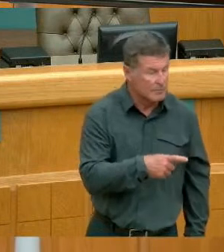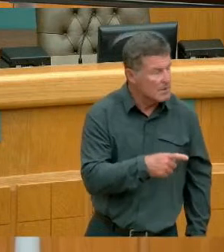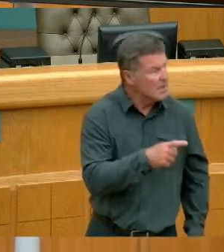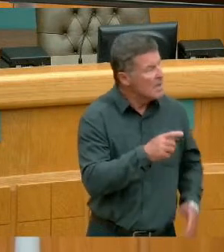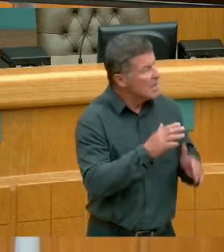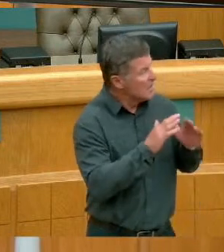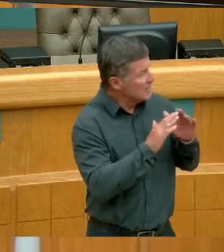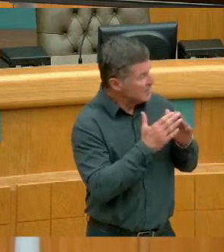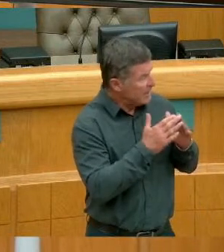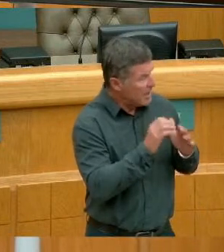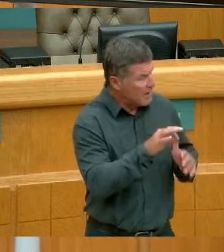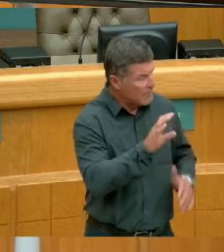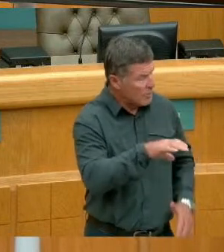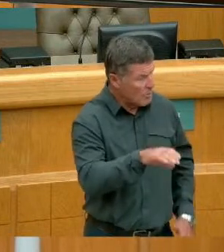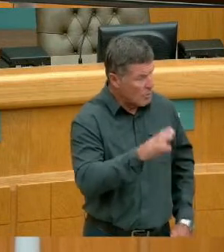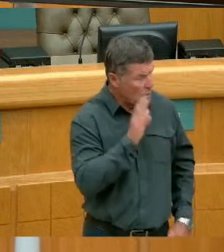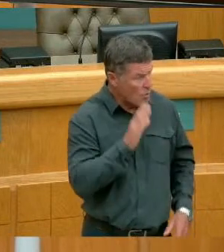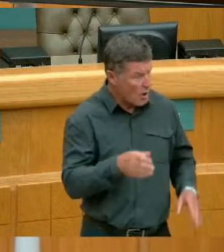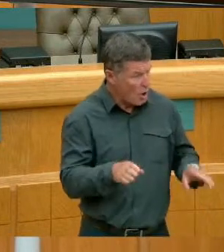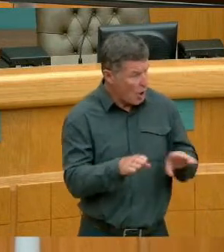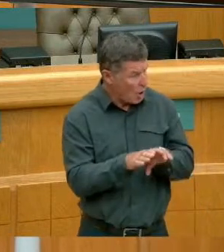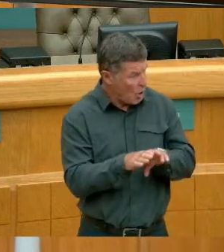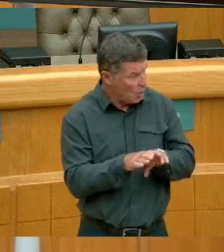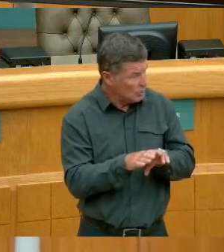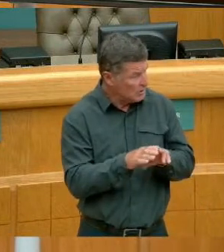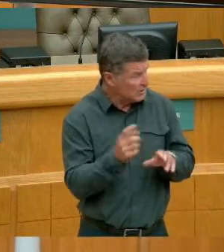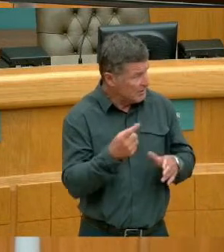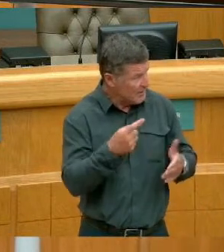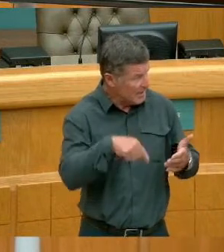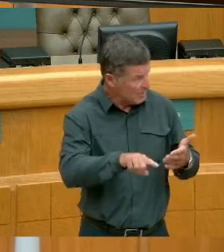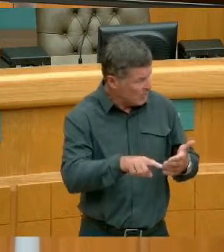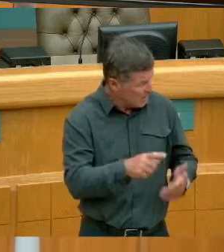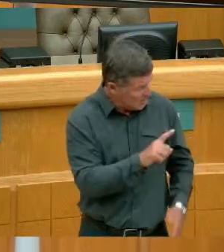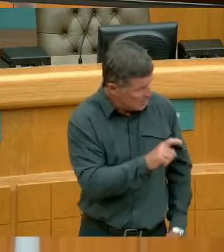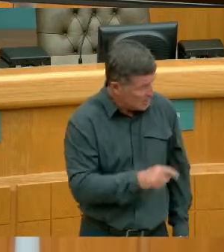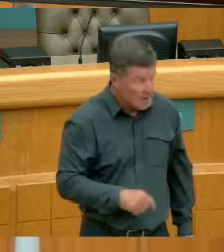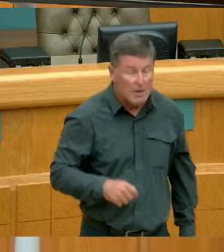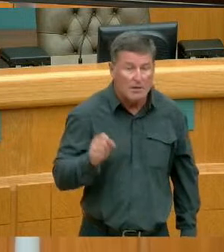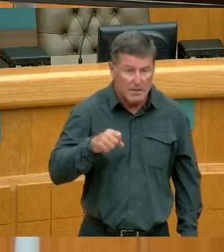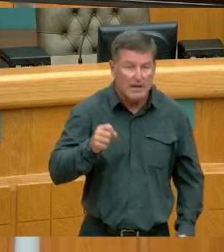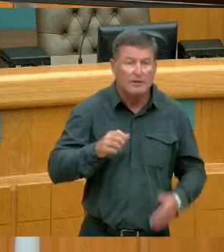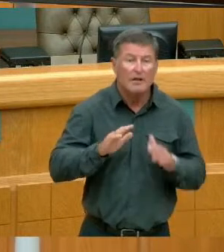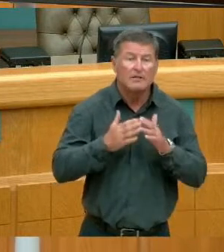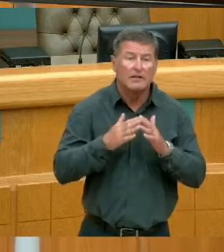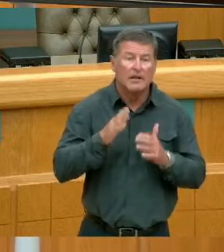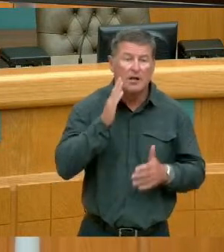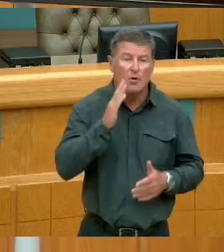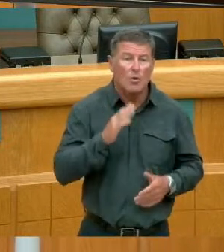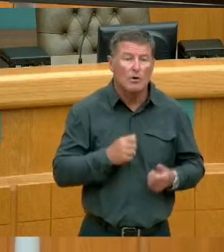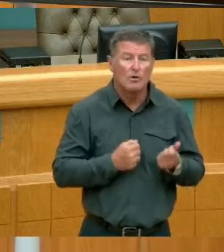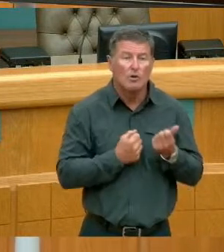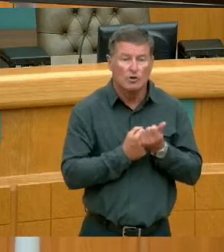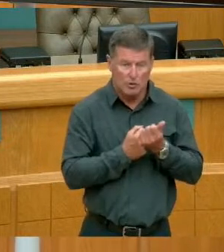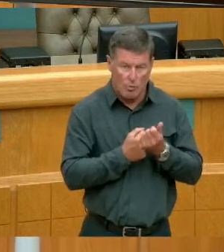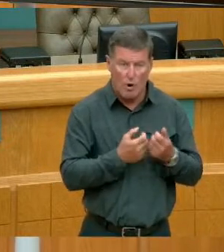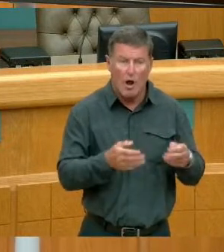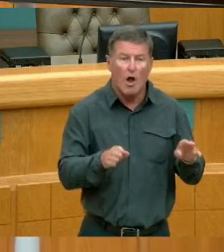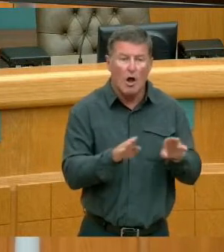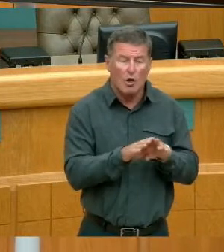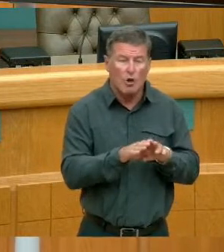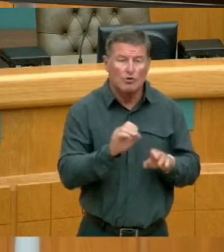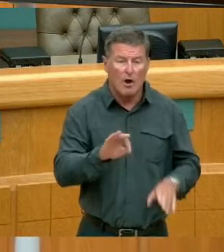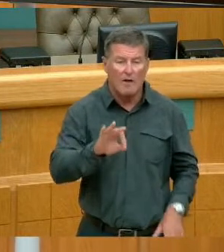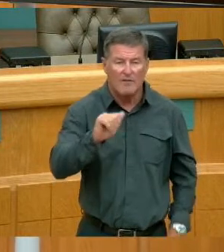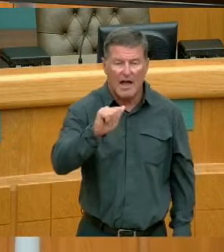city plan on closing anything and following the county's lead? Yes, the city is going to support the closure of the access